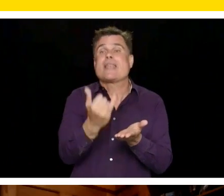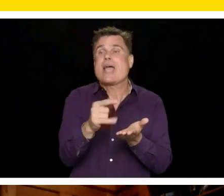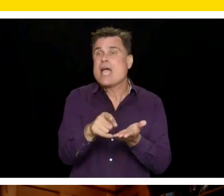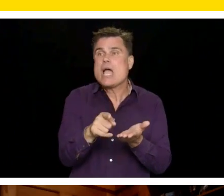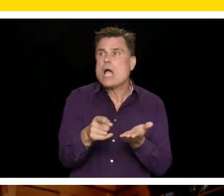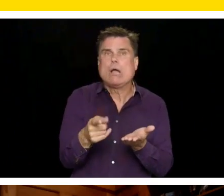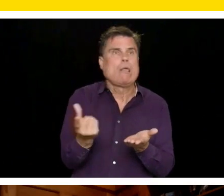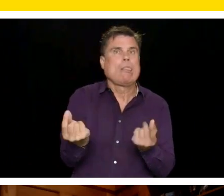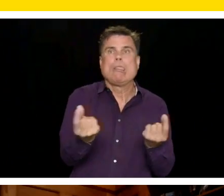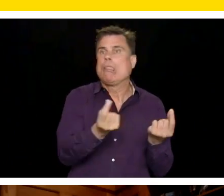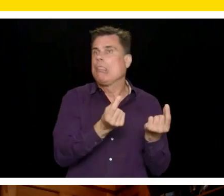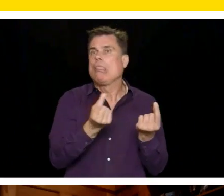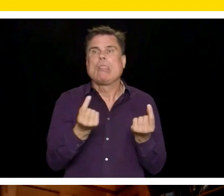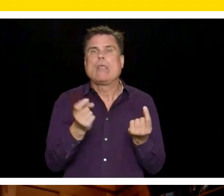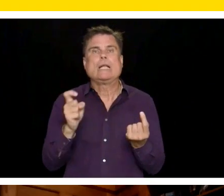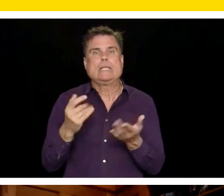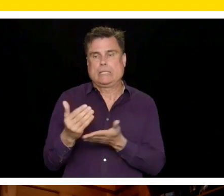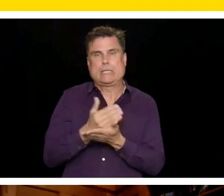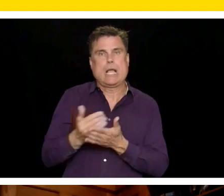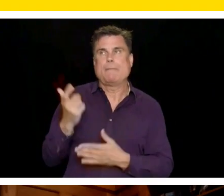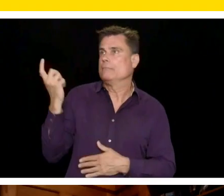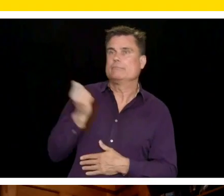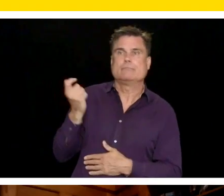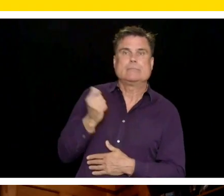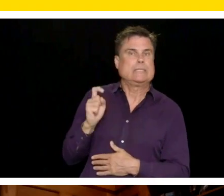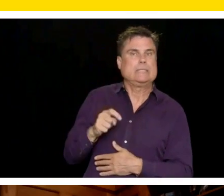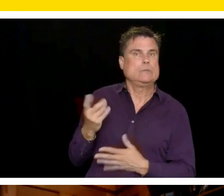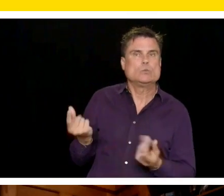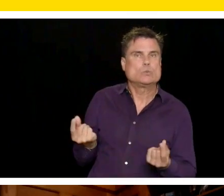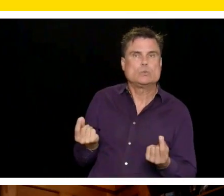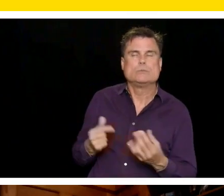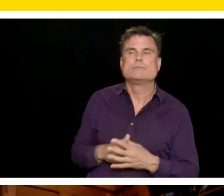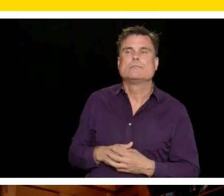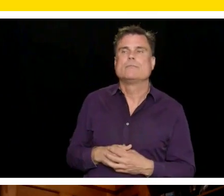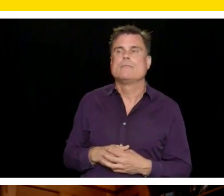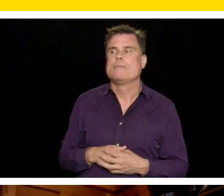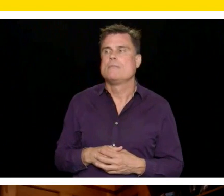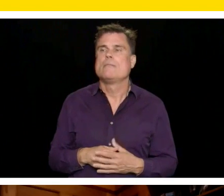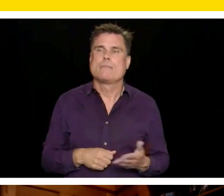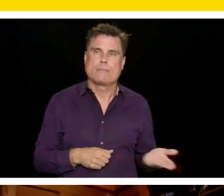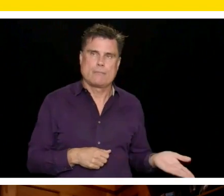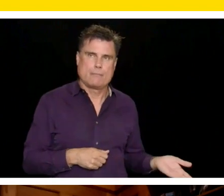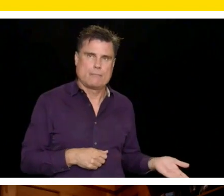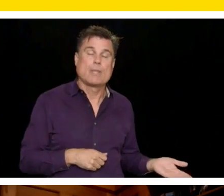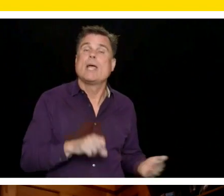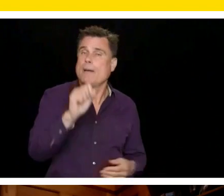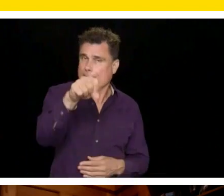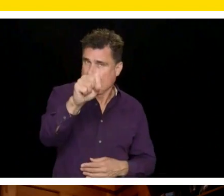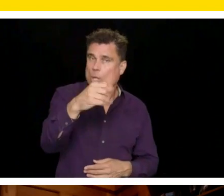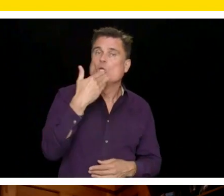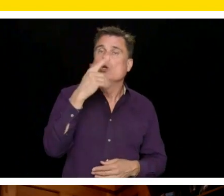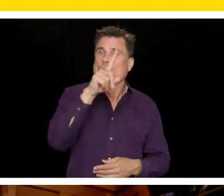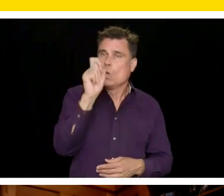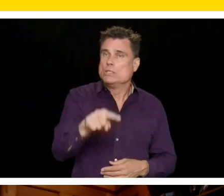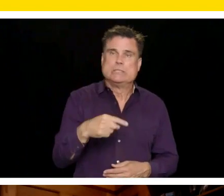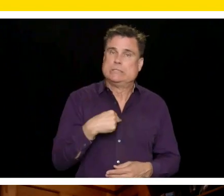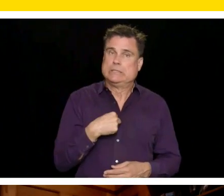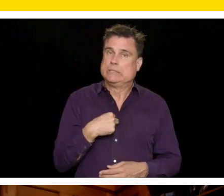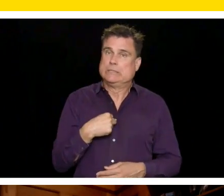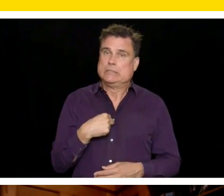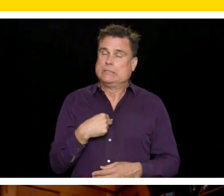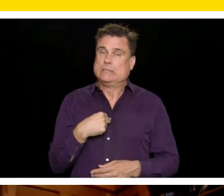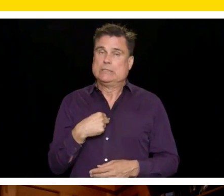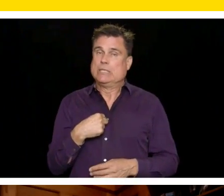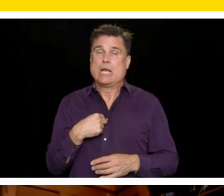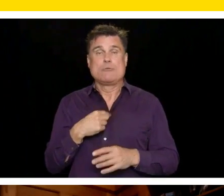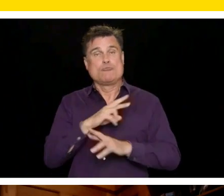or loans or any type of financials around that. But I would reach out again to the COVID support service, and they